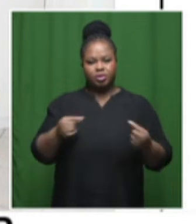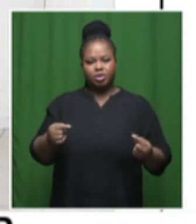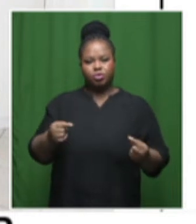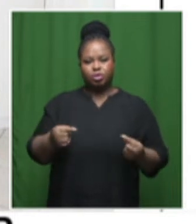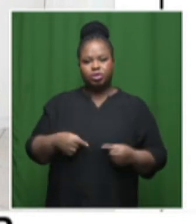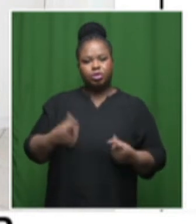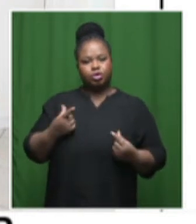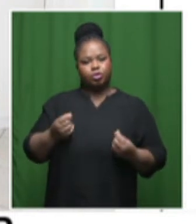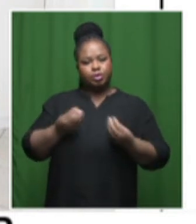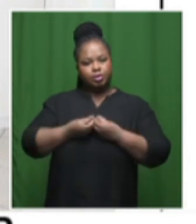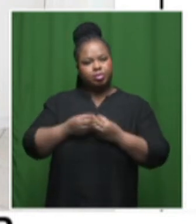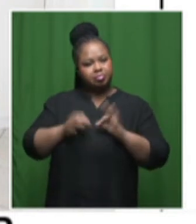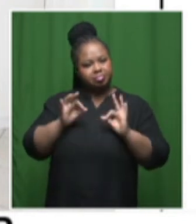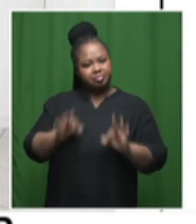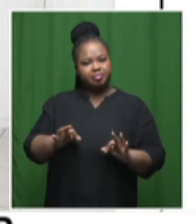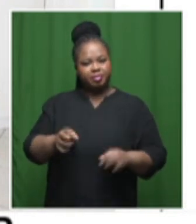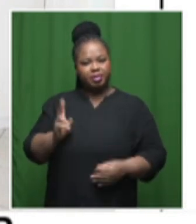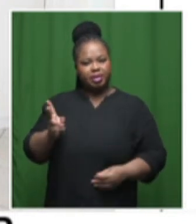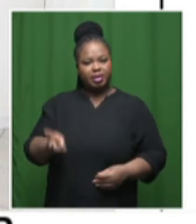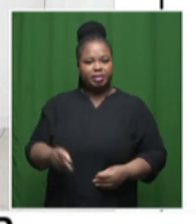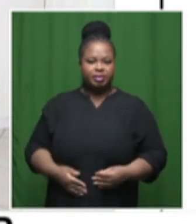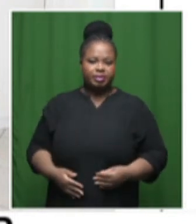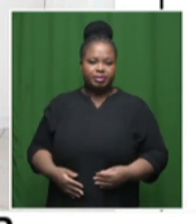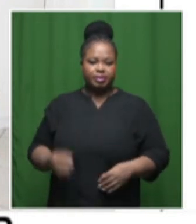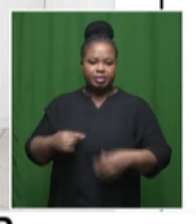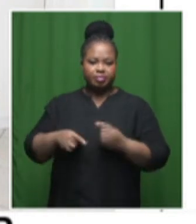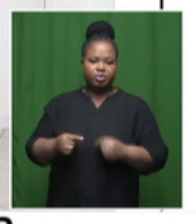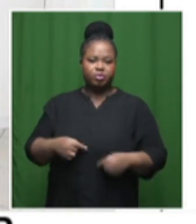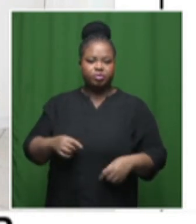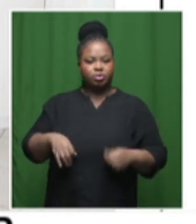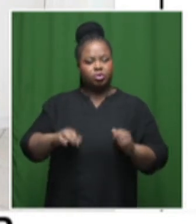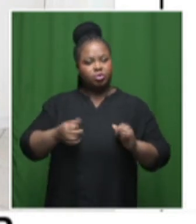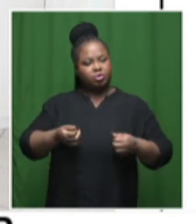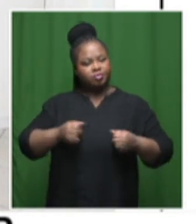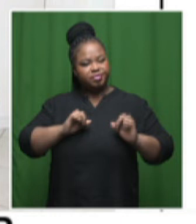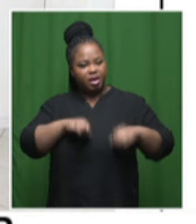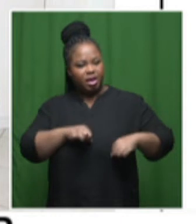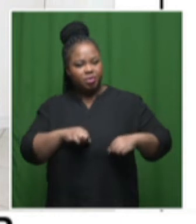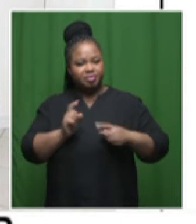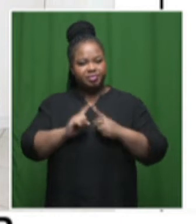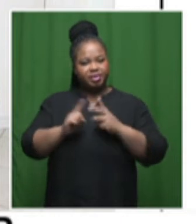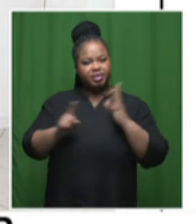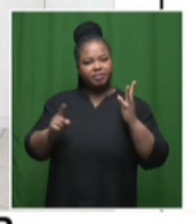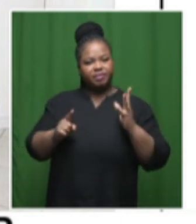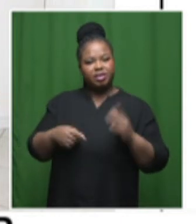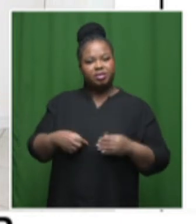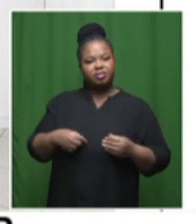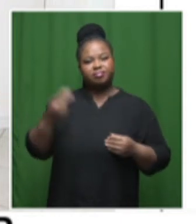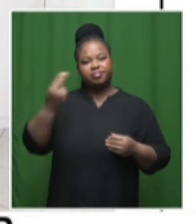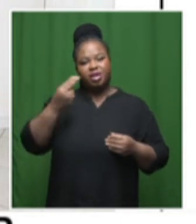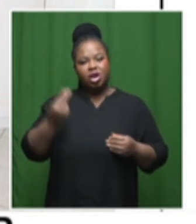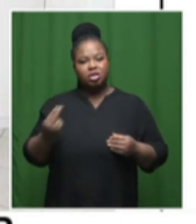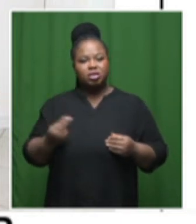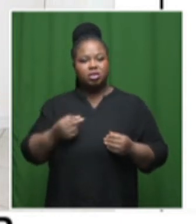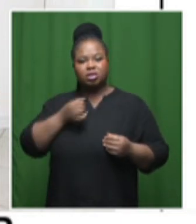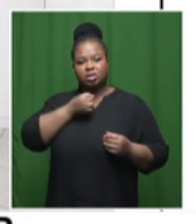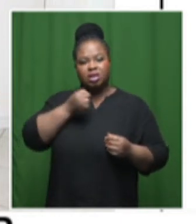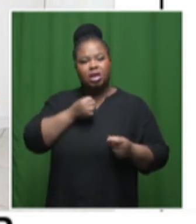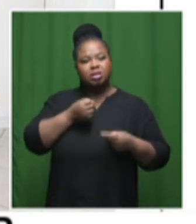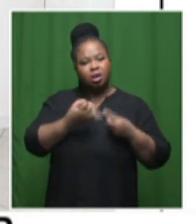a disservice. It also speaks to allowing different artists to understand that all work doesn't have to